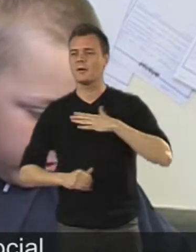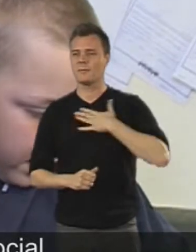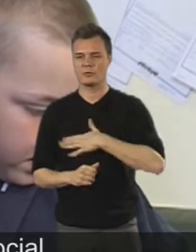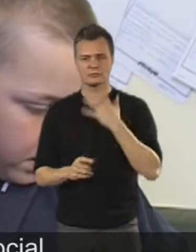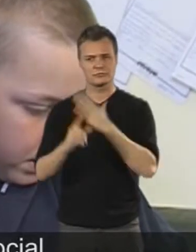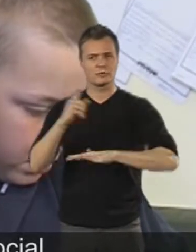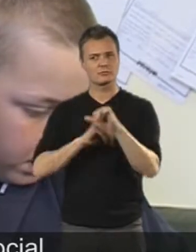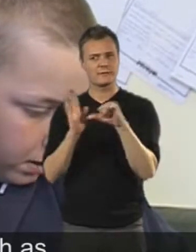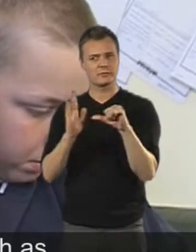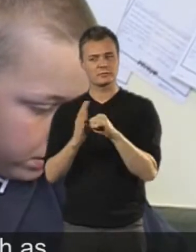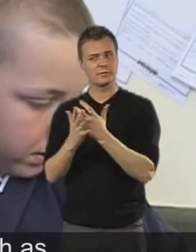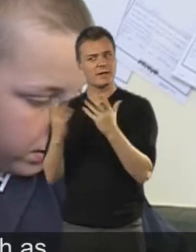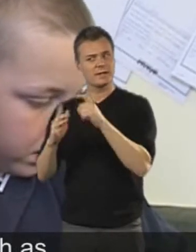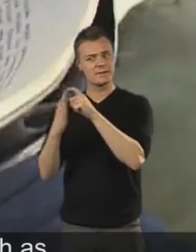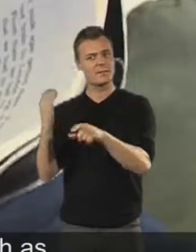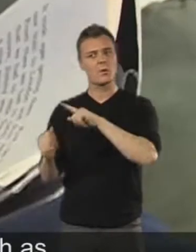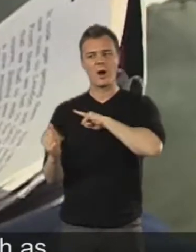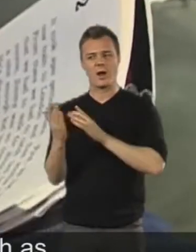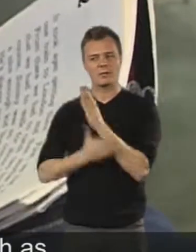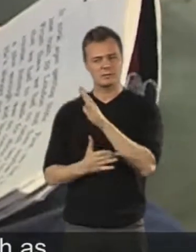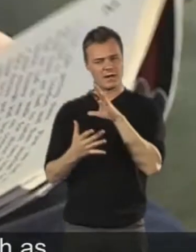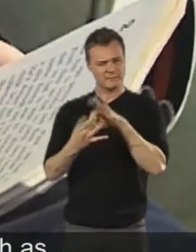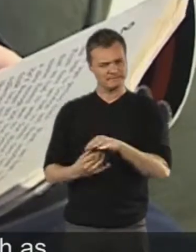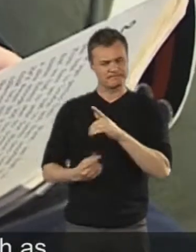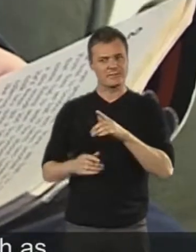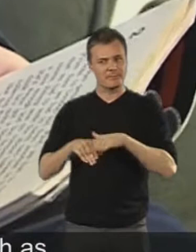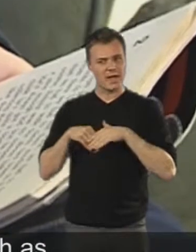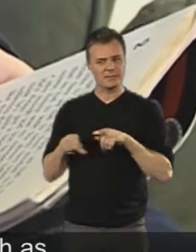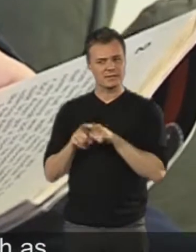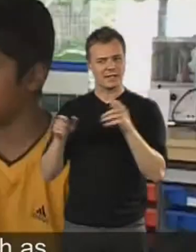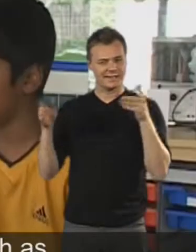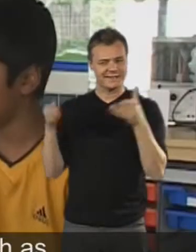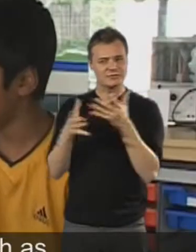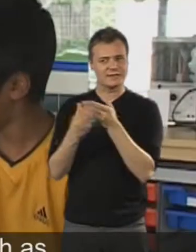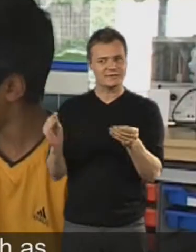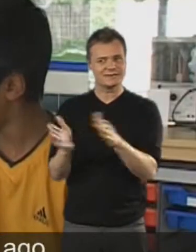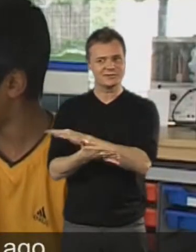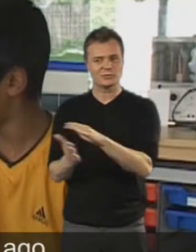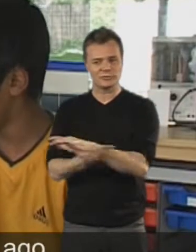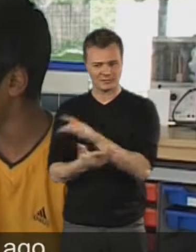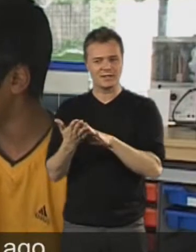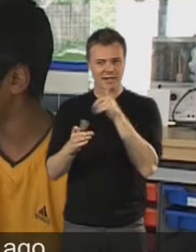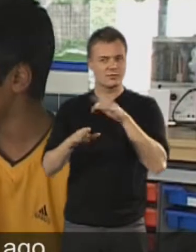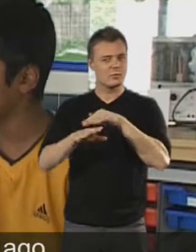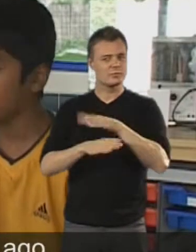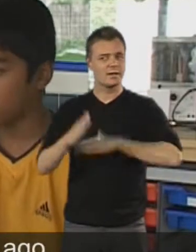pupils are disabled pupils with an underlying impairment such as attention deficit disorder, which can cause behavioural